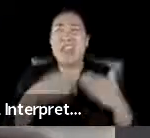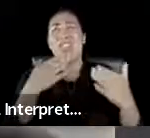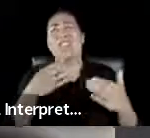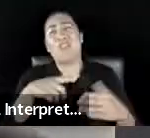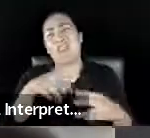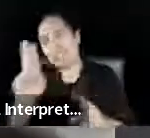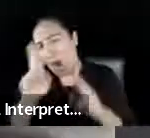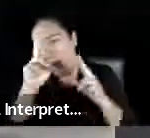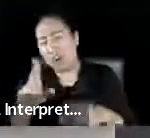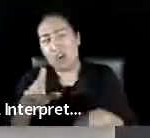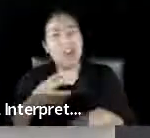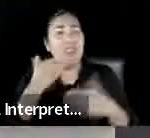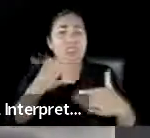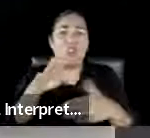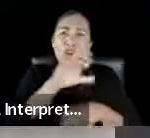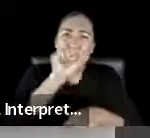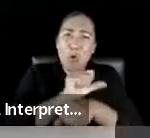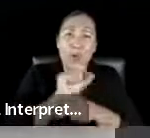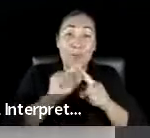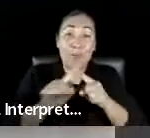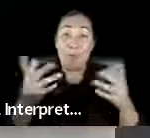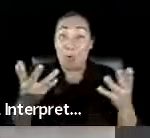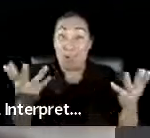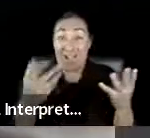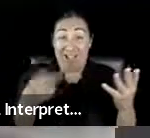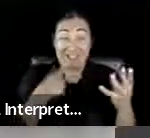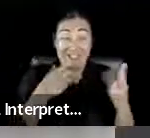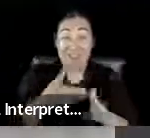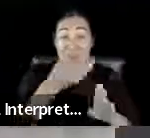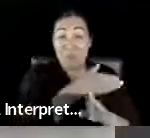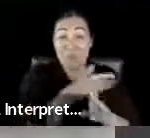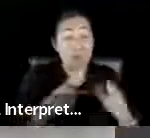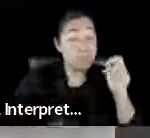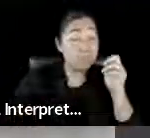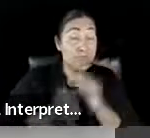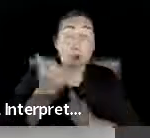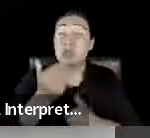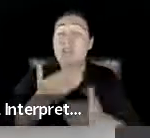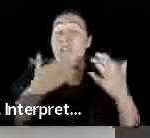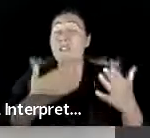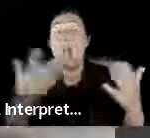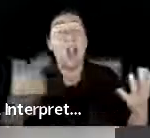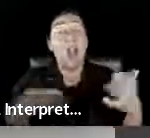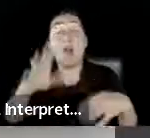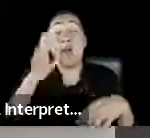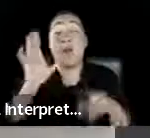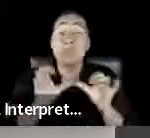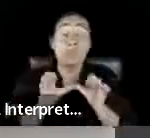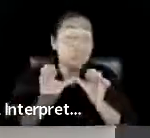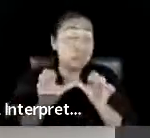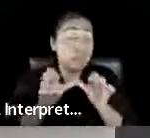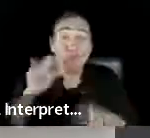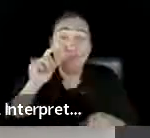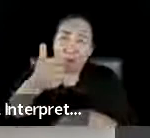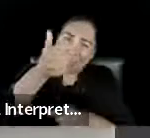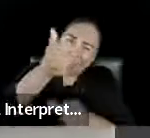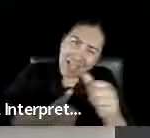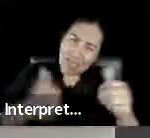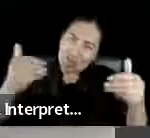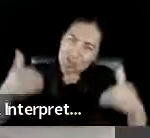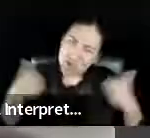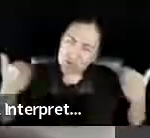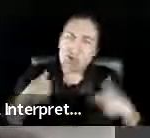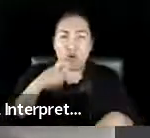all do. But I'm most thankful, as I said before, which is why I will roll through all these punches, for every youth that has submitted a